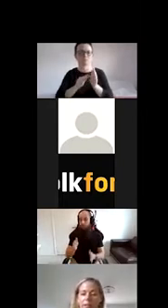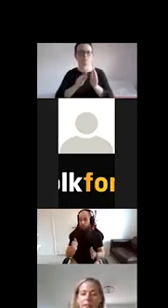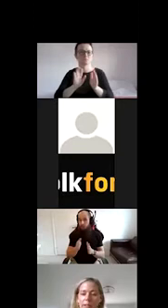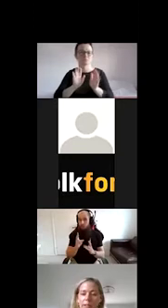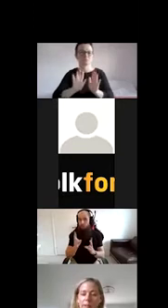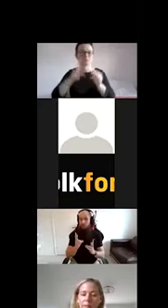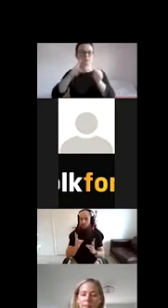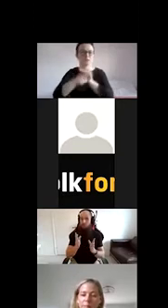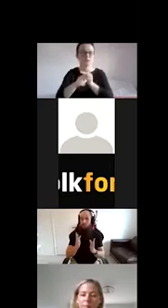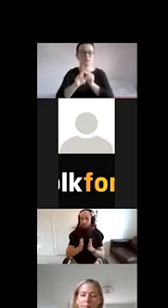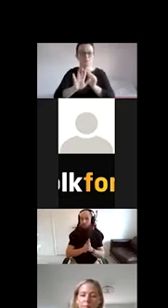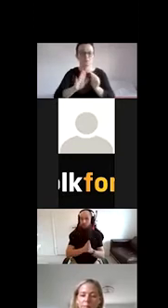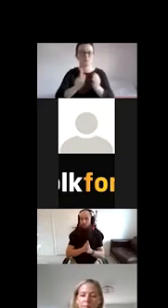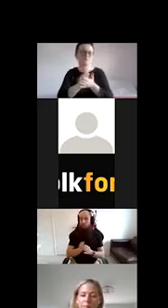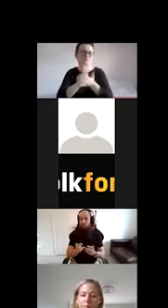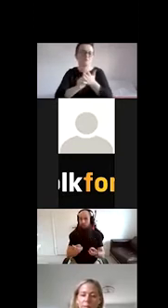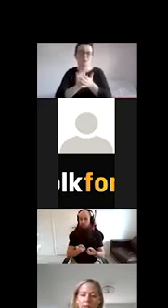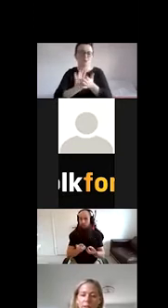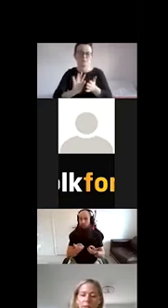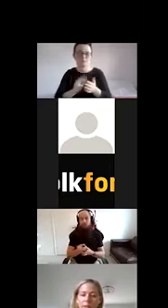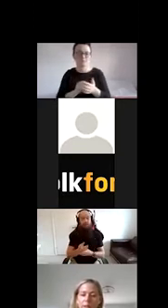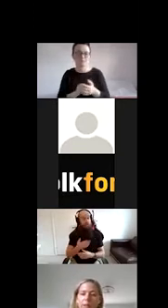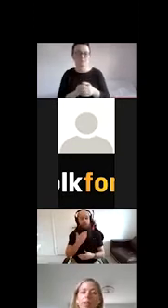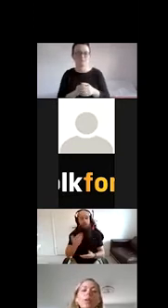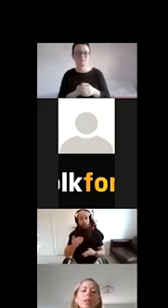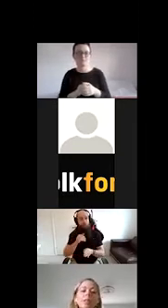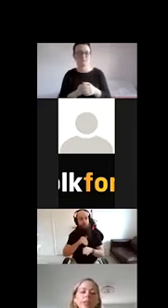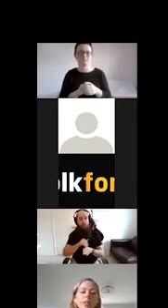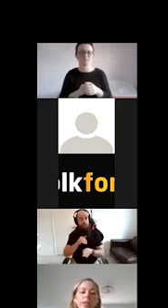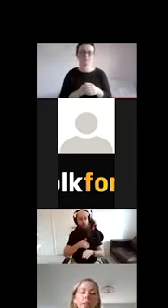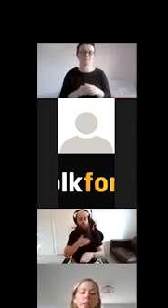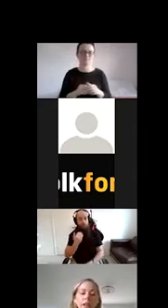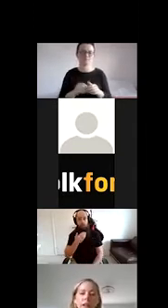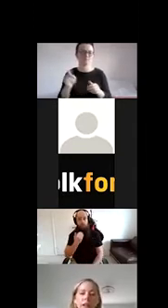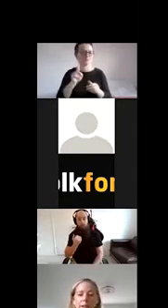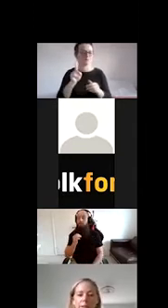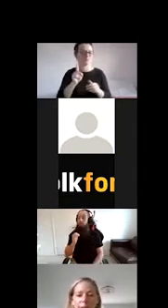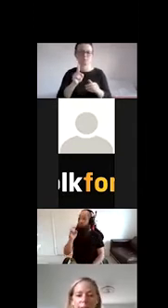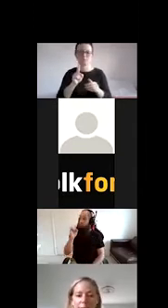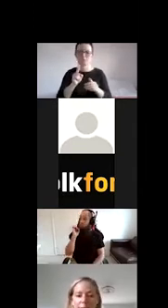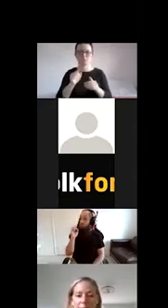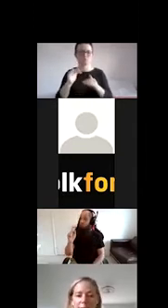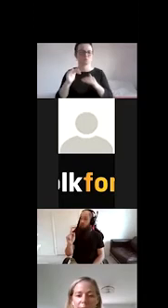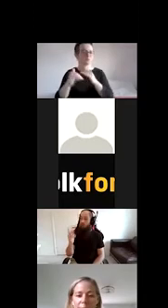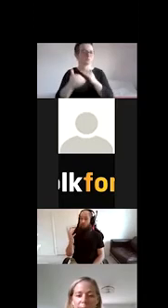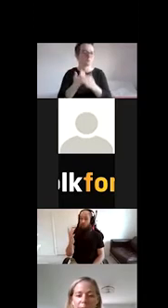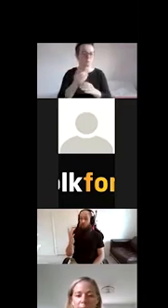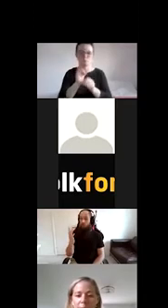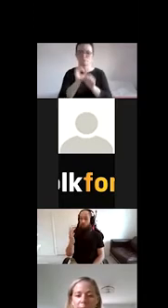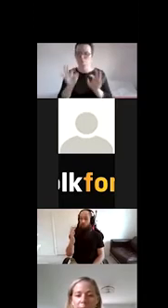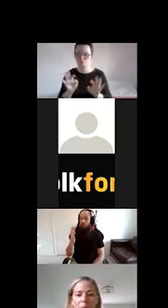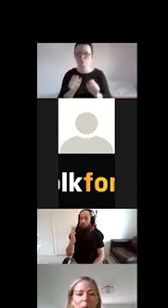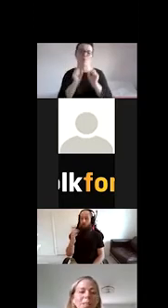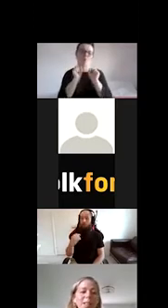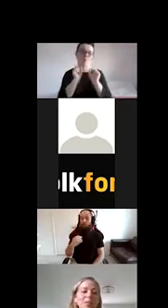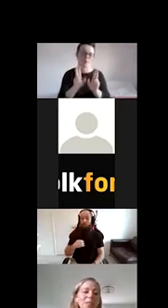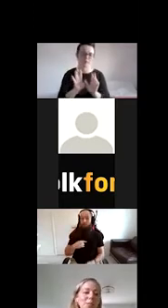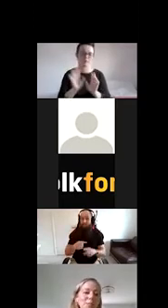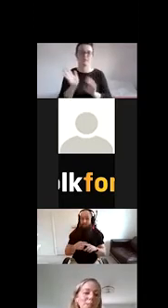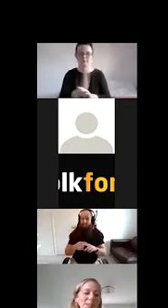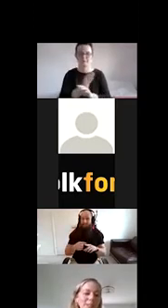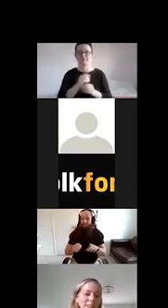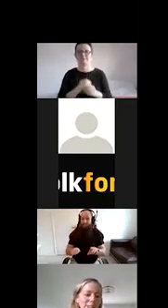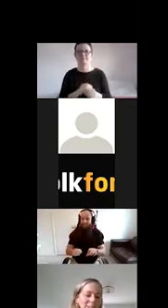I haven't had any message about it. All right. Then because I'm almost done